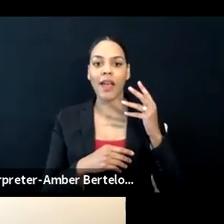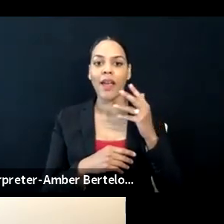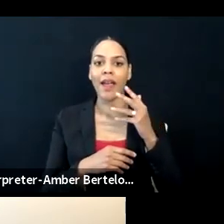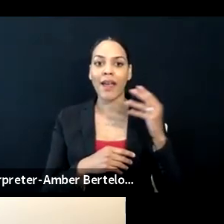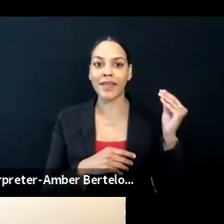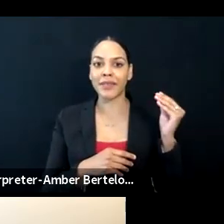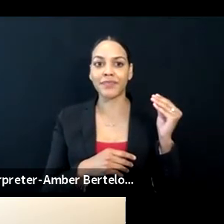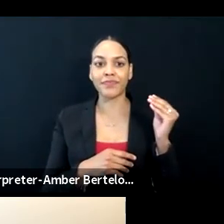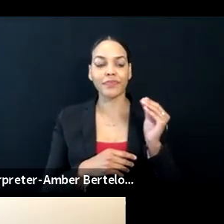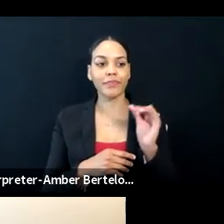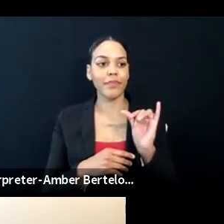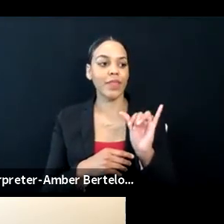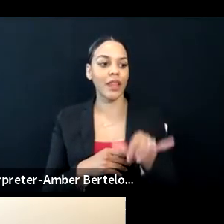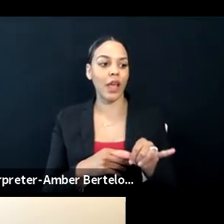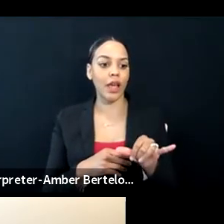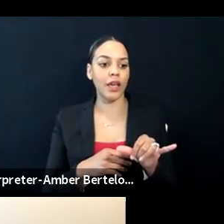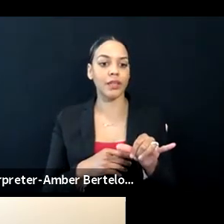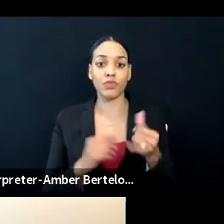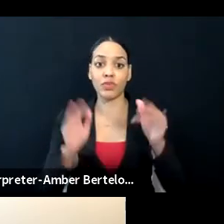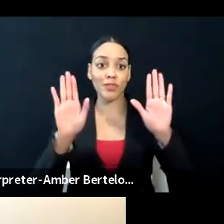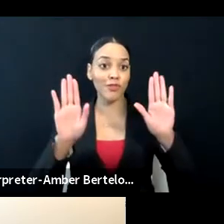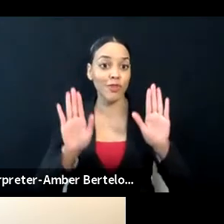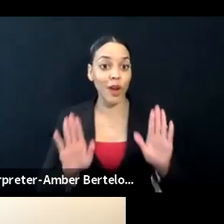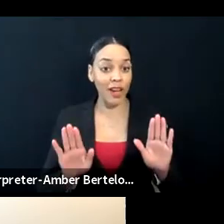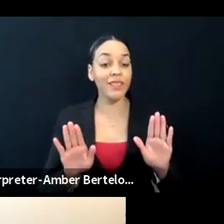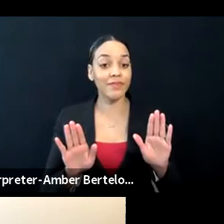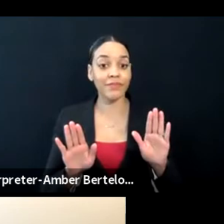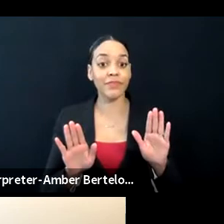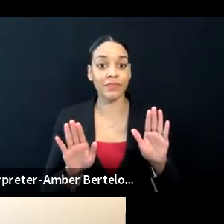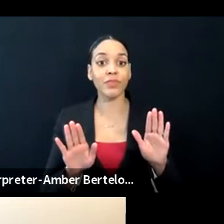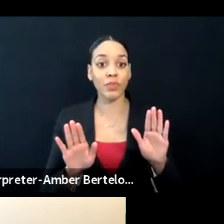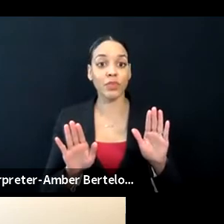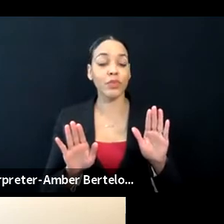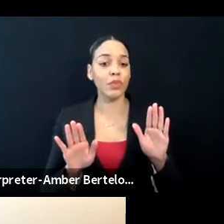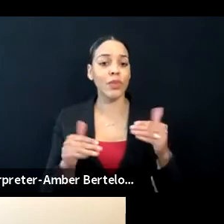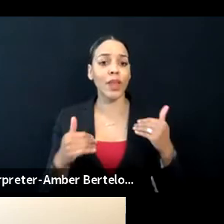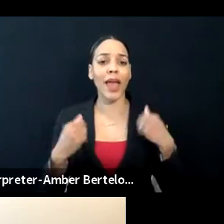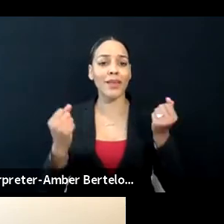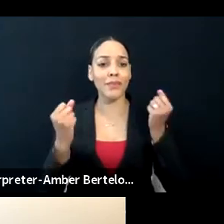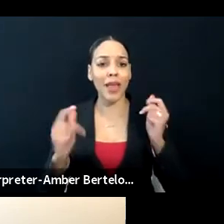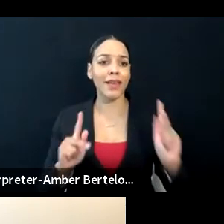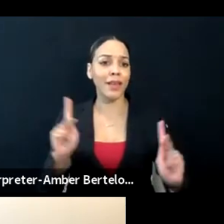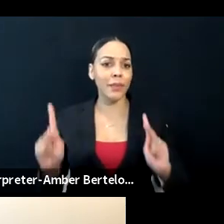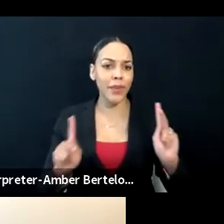and it was great. I mean, it was, there were so many people